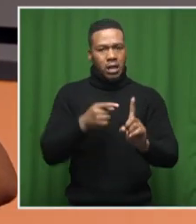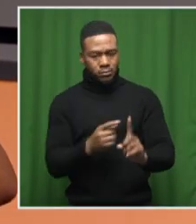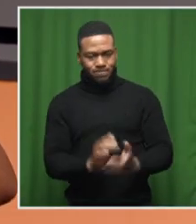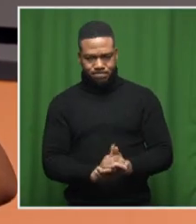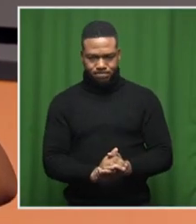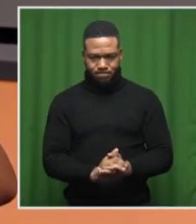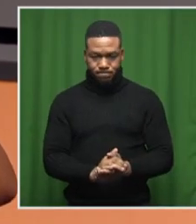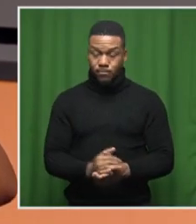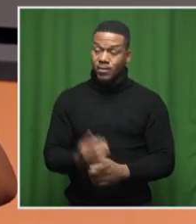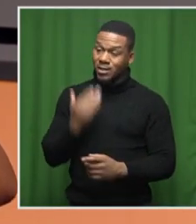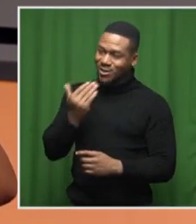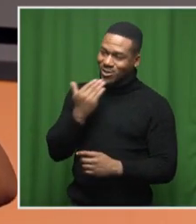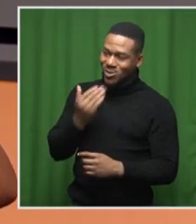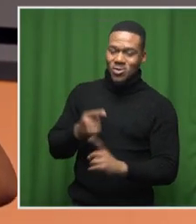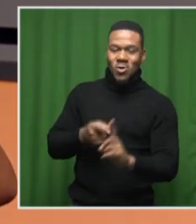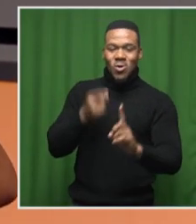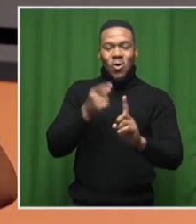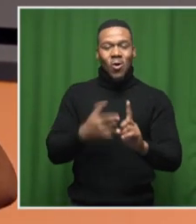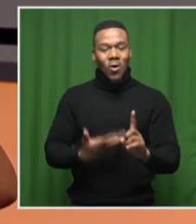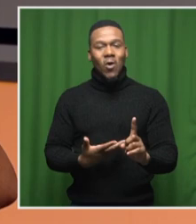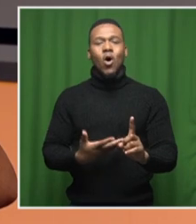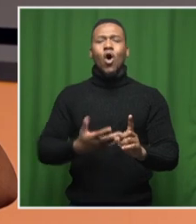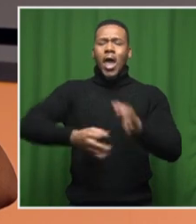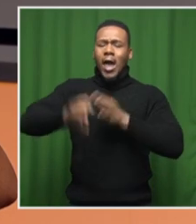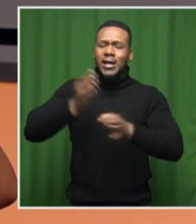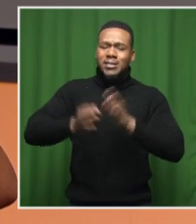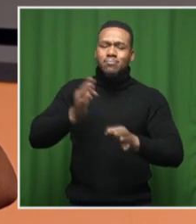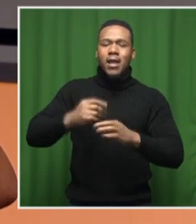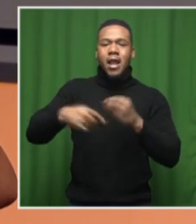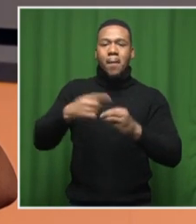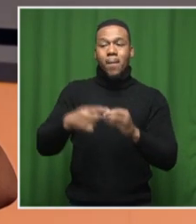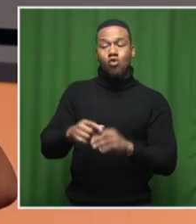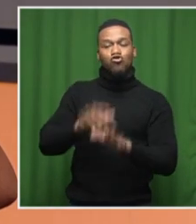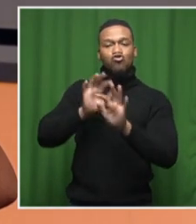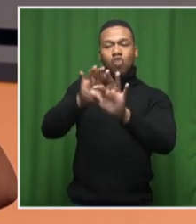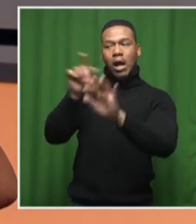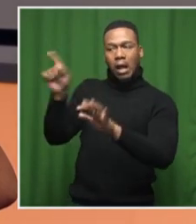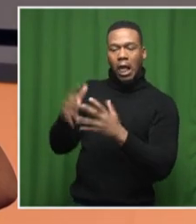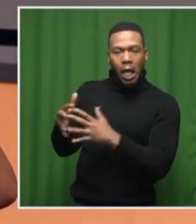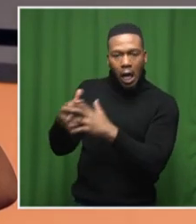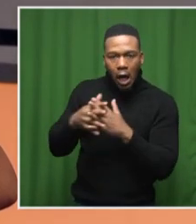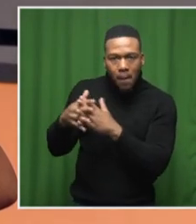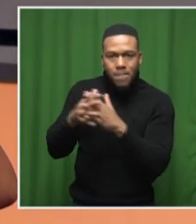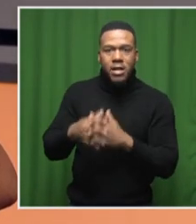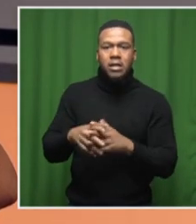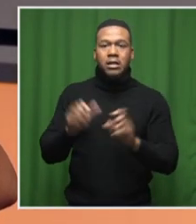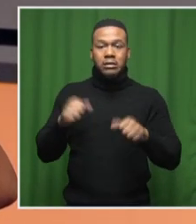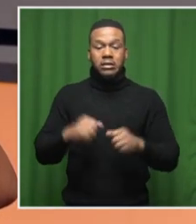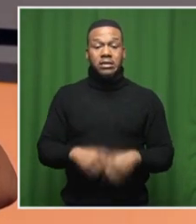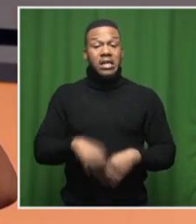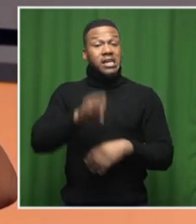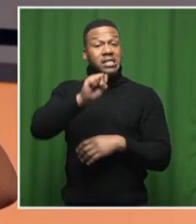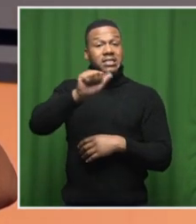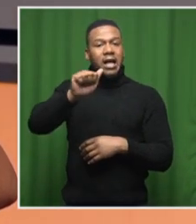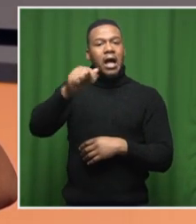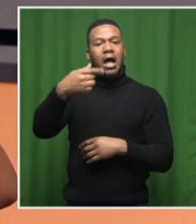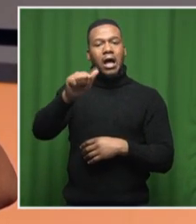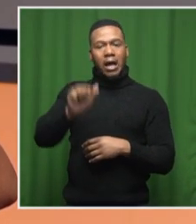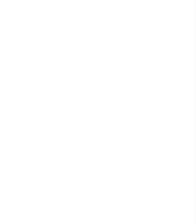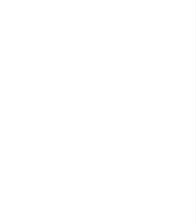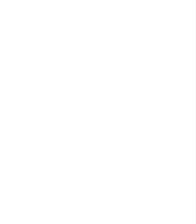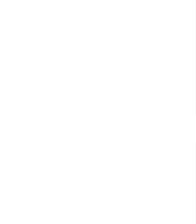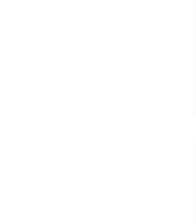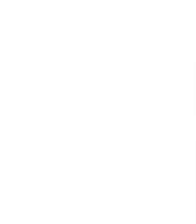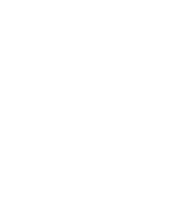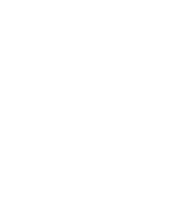Actors chairperson Jack Devnarain speaking to us about the Hollywood writer's strike and the South African Guild of Actors announcing their full support.